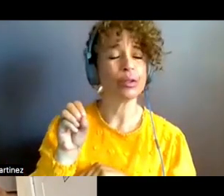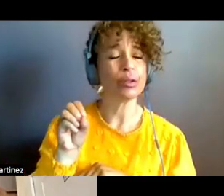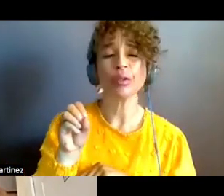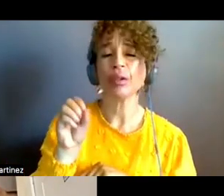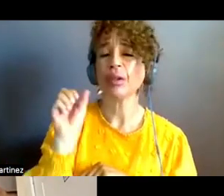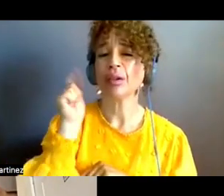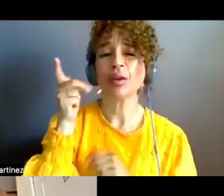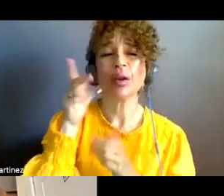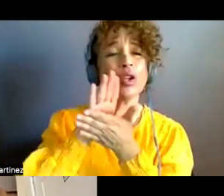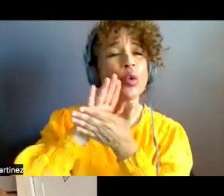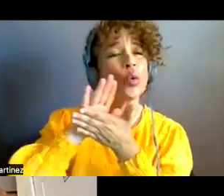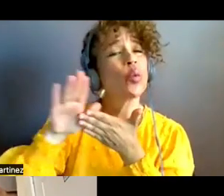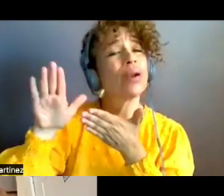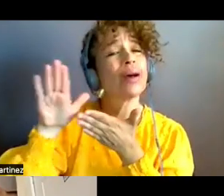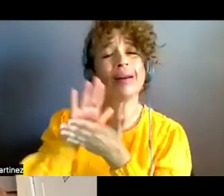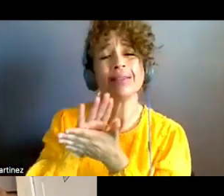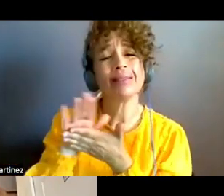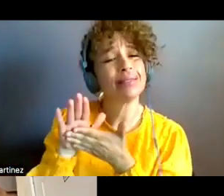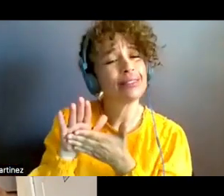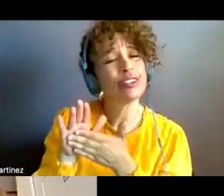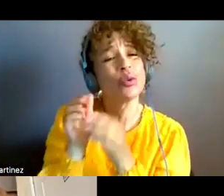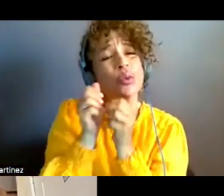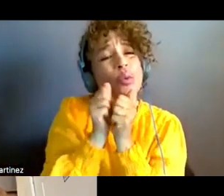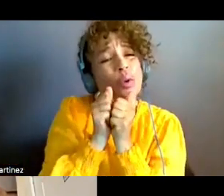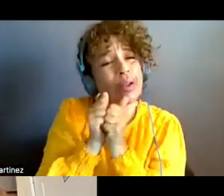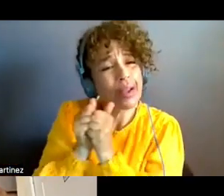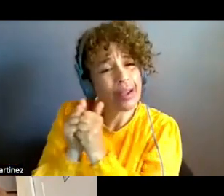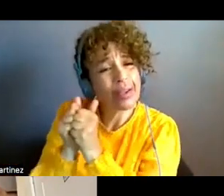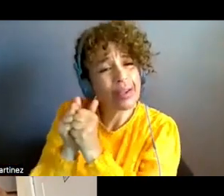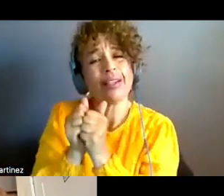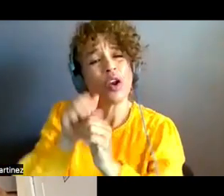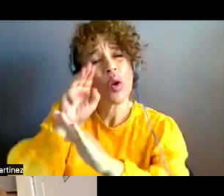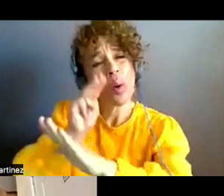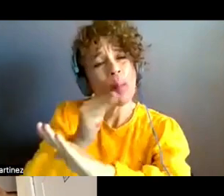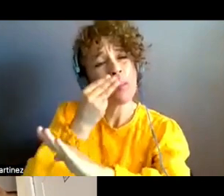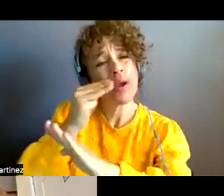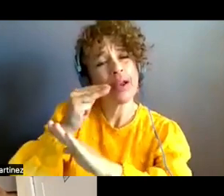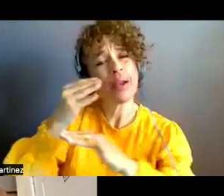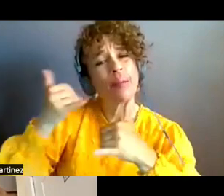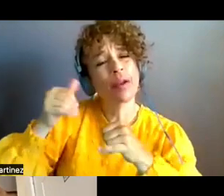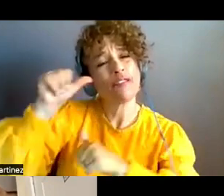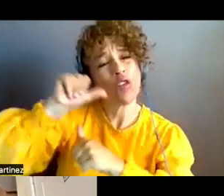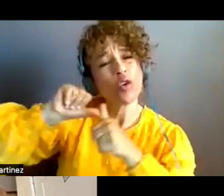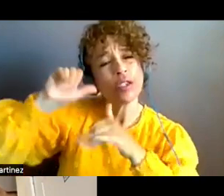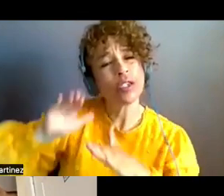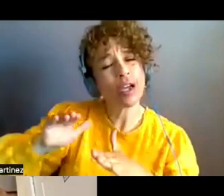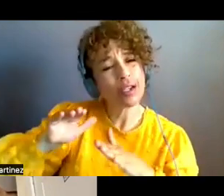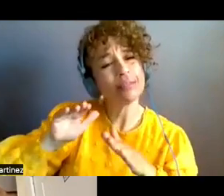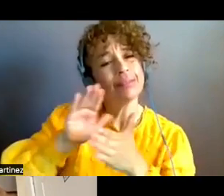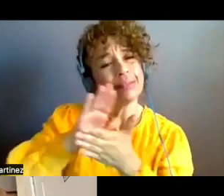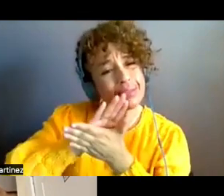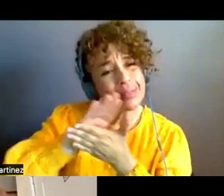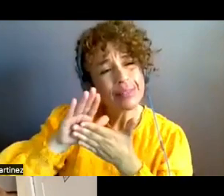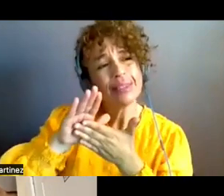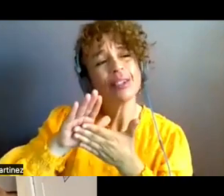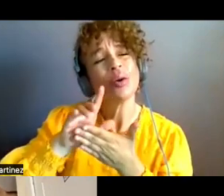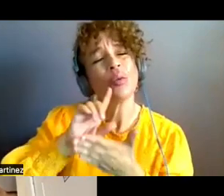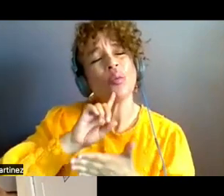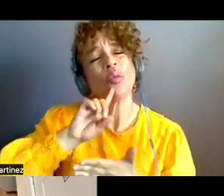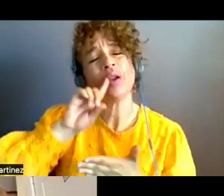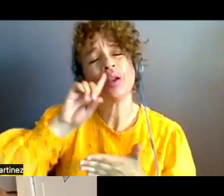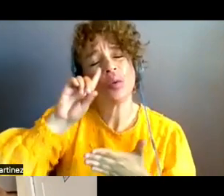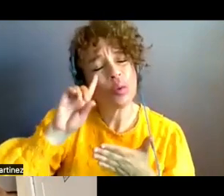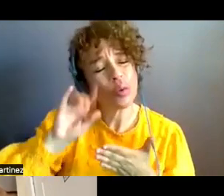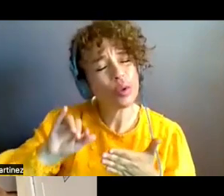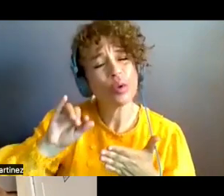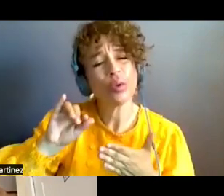always nice to get together and to play for each other, right? That's nice. But it's really, really